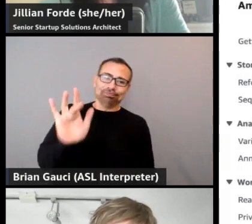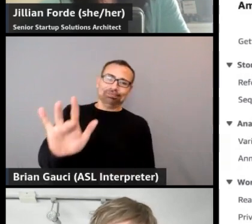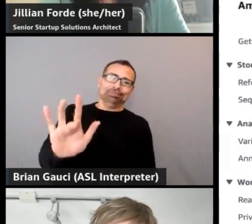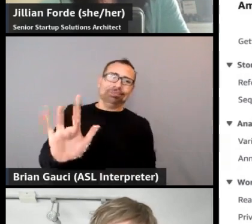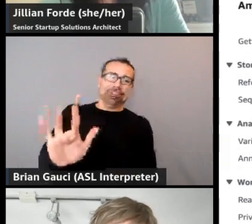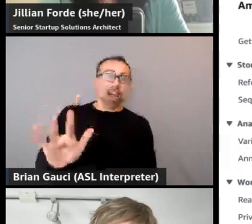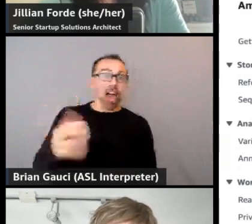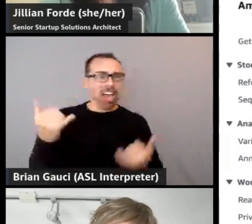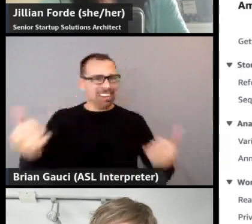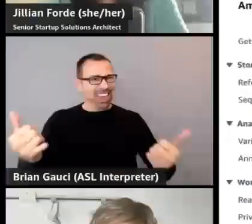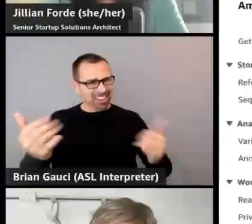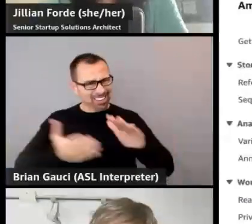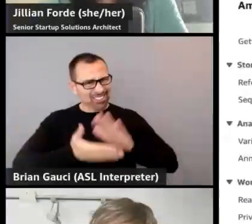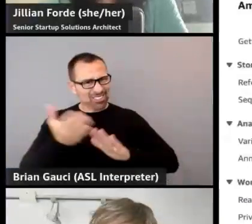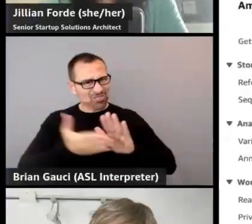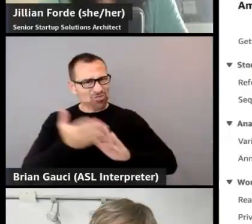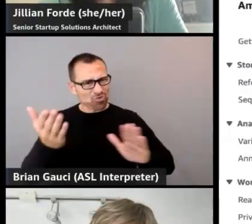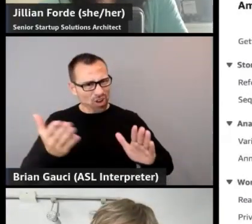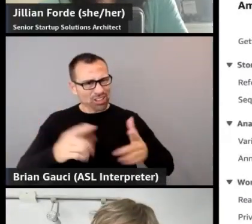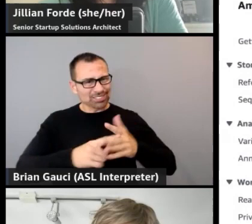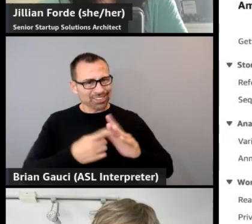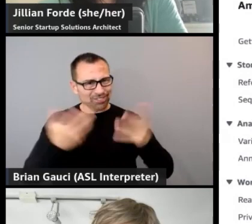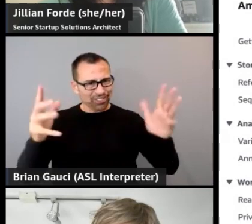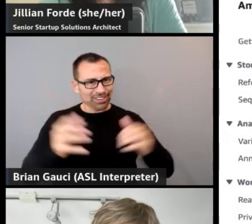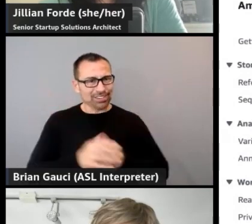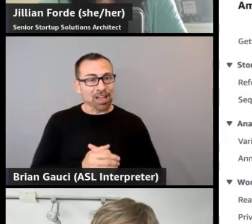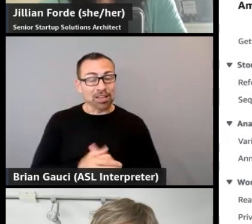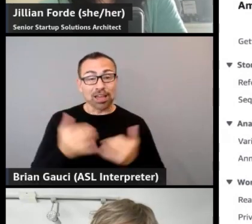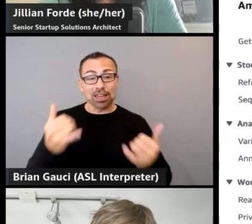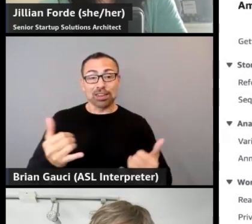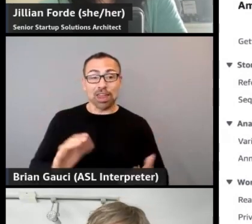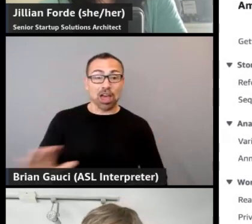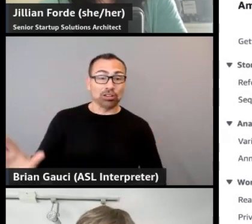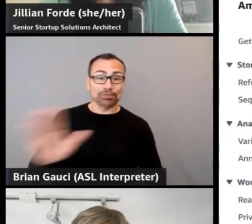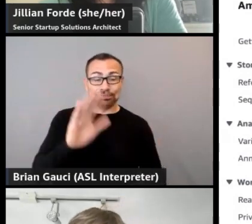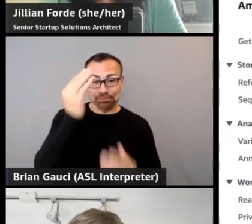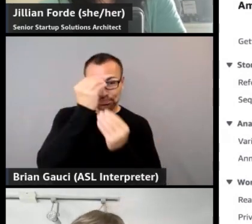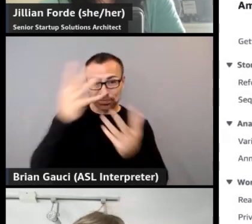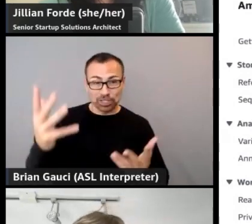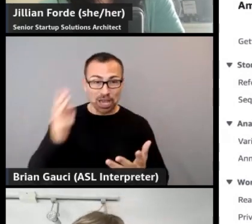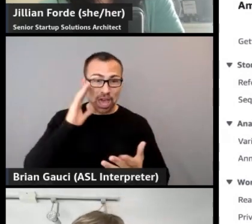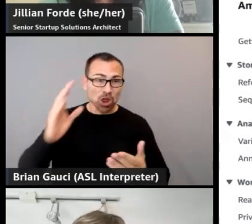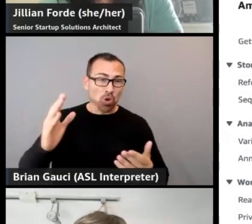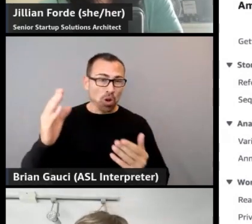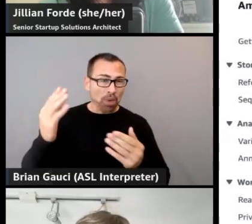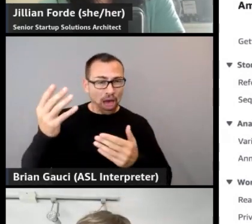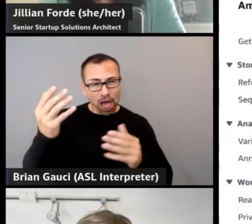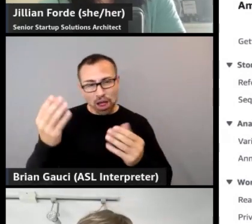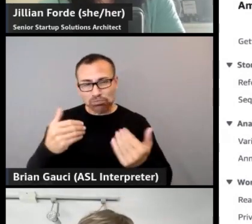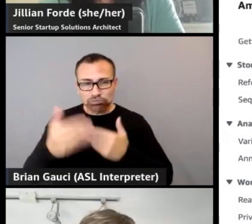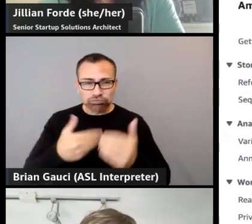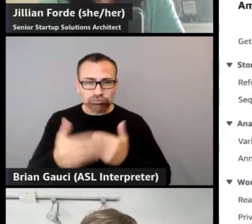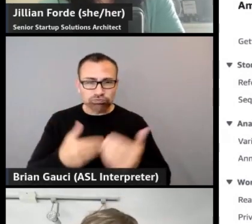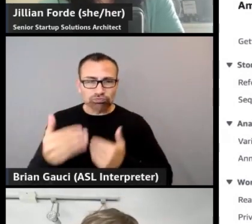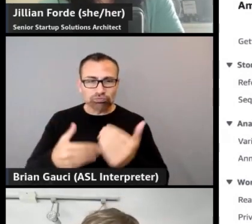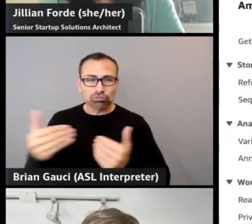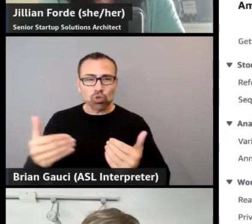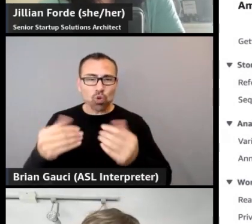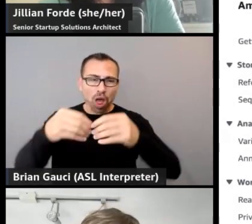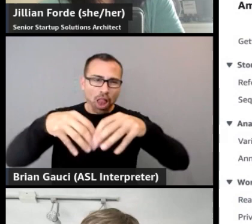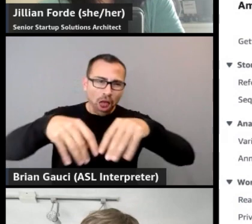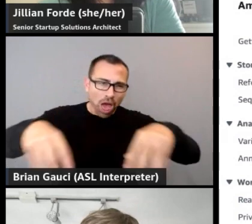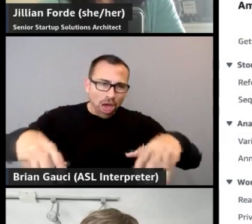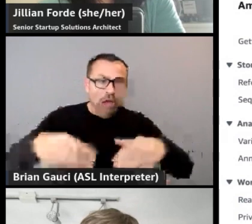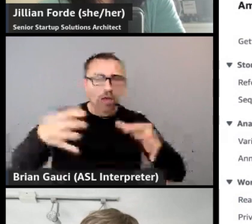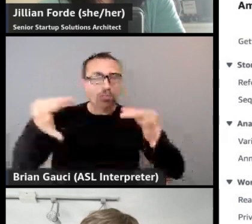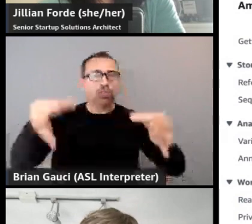started. And so now it's going to take your data, your FASTQ file, process it through, align it, and then determine the variance that's